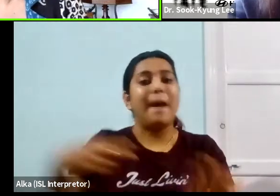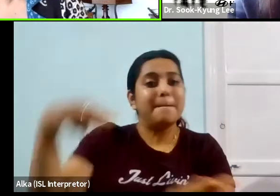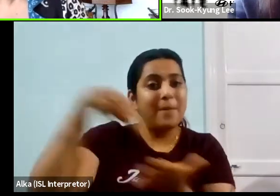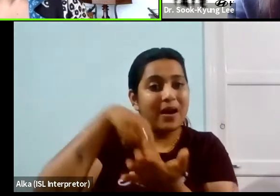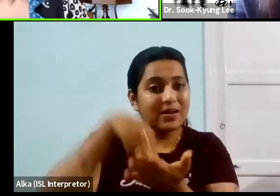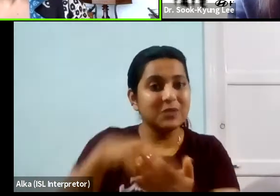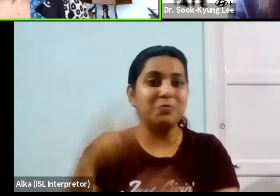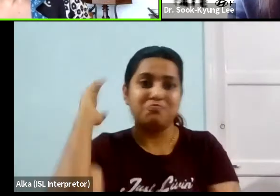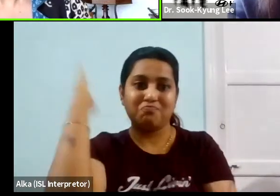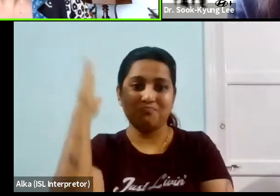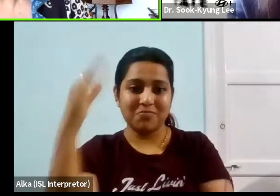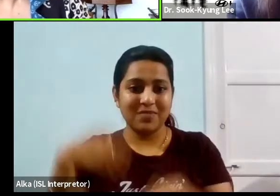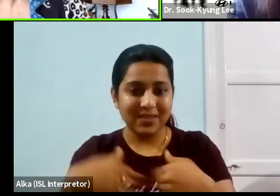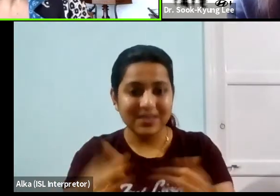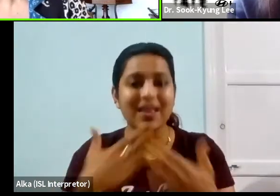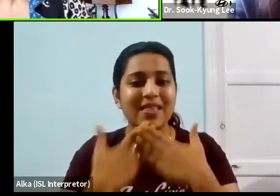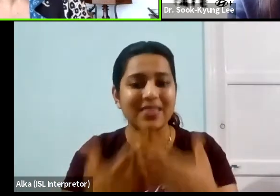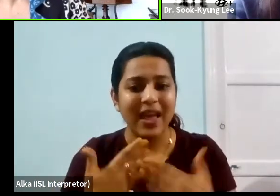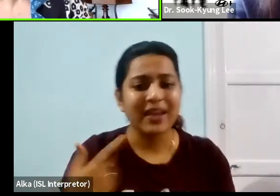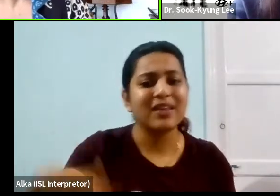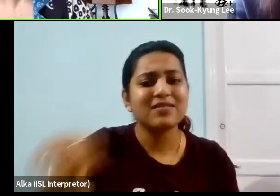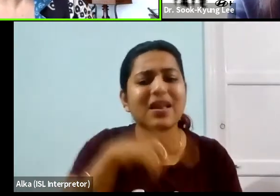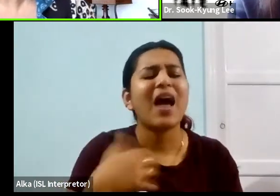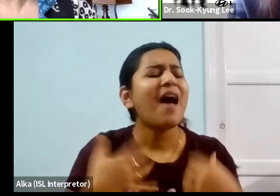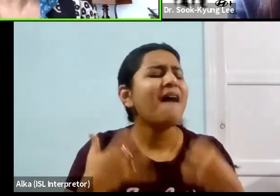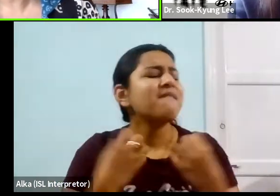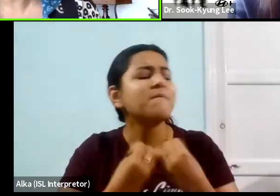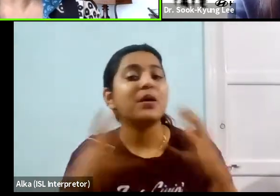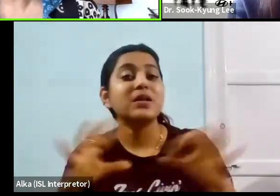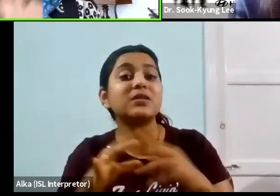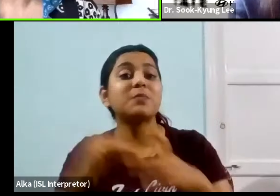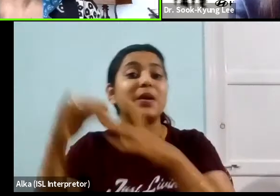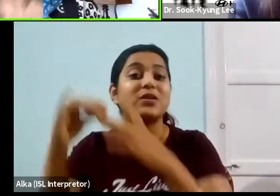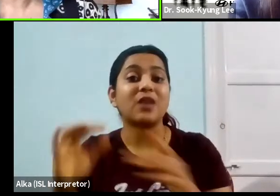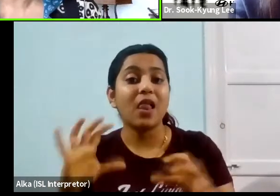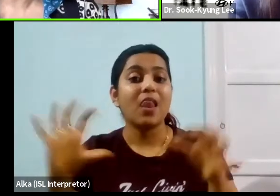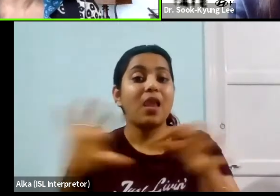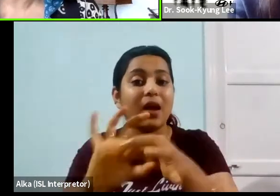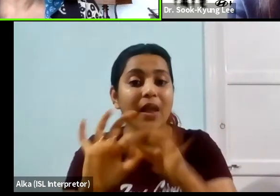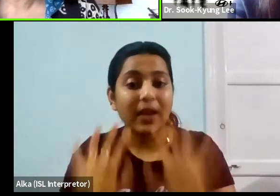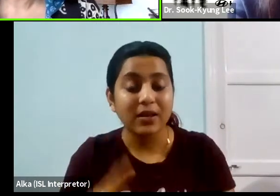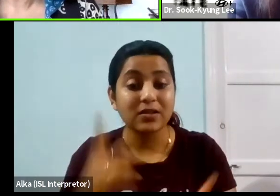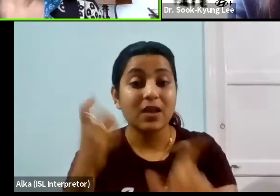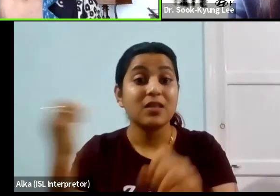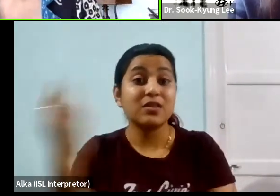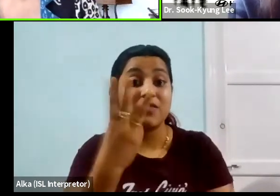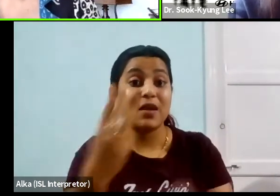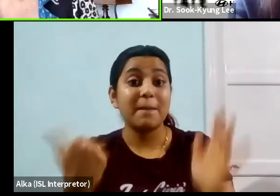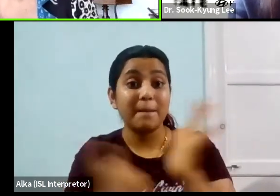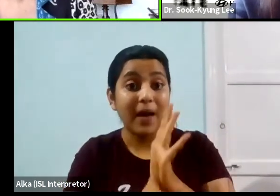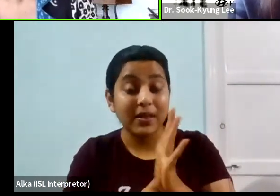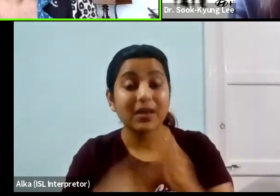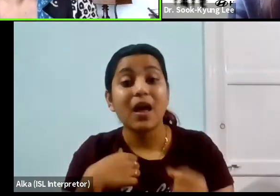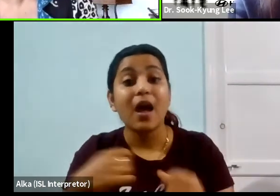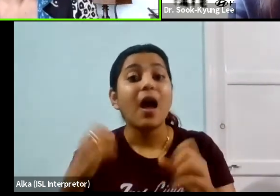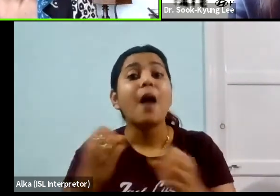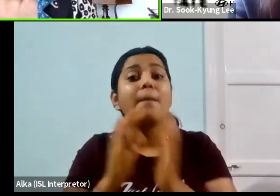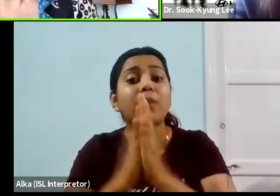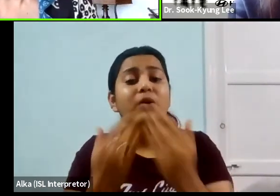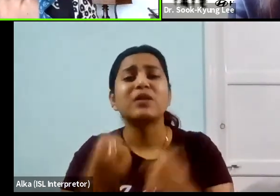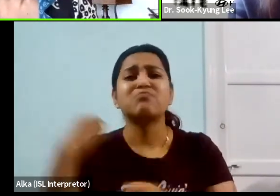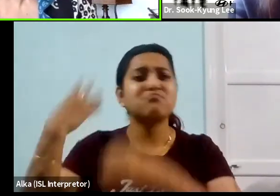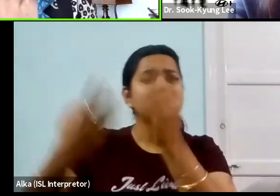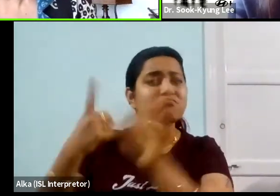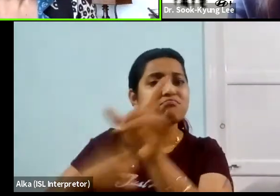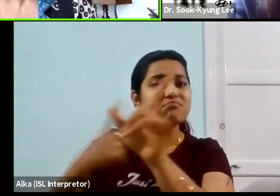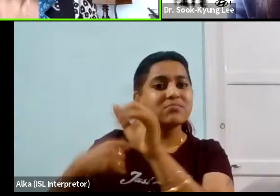in this session. I have a very special connection with the Tate, where I spent 3 months as a Brooks Fellow several years ago,